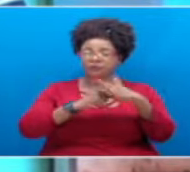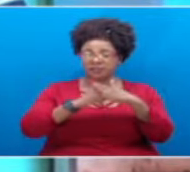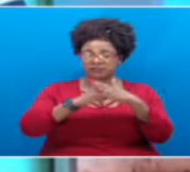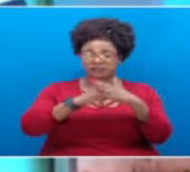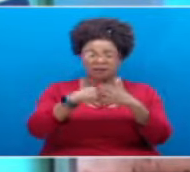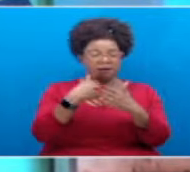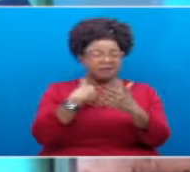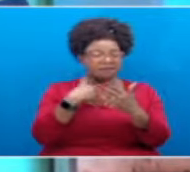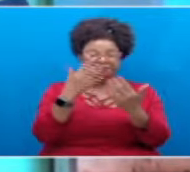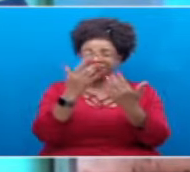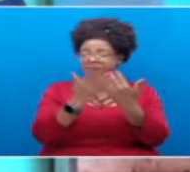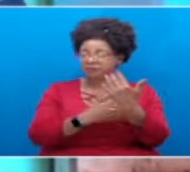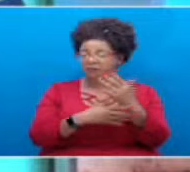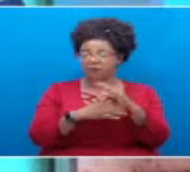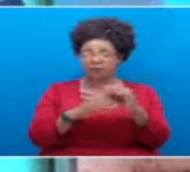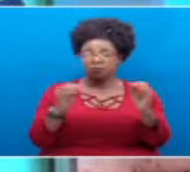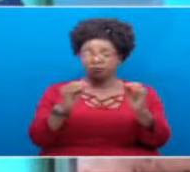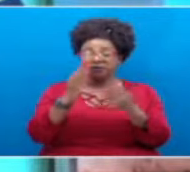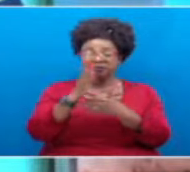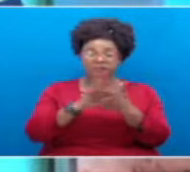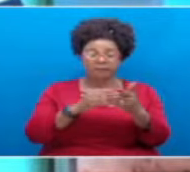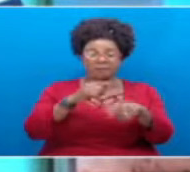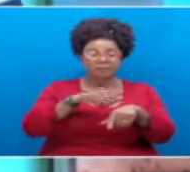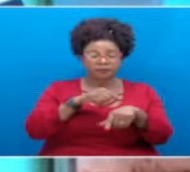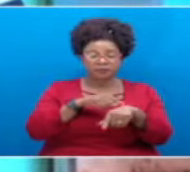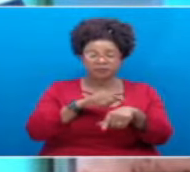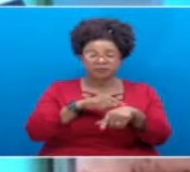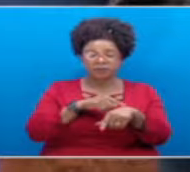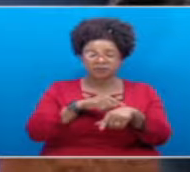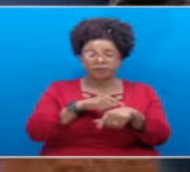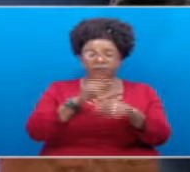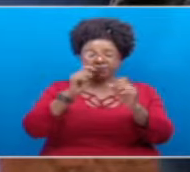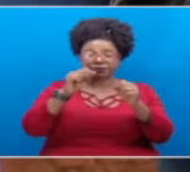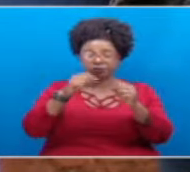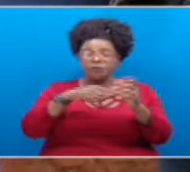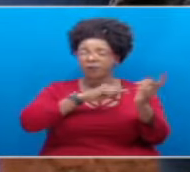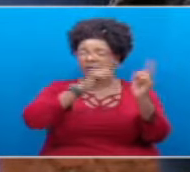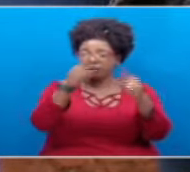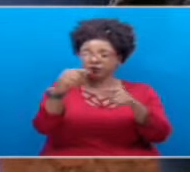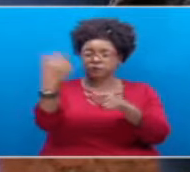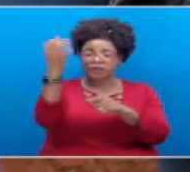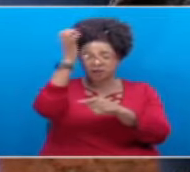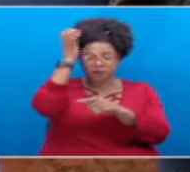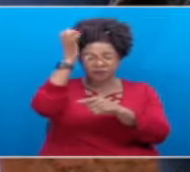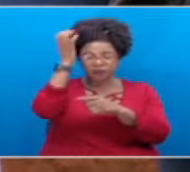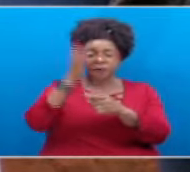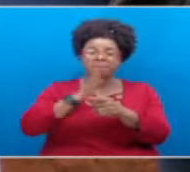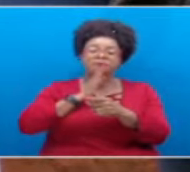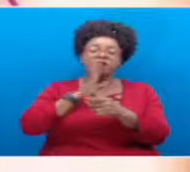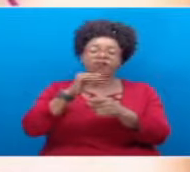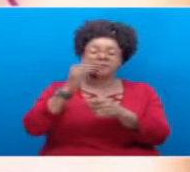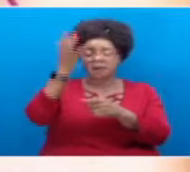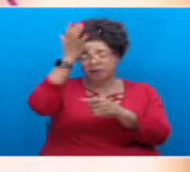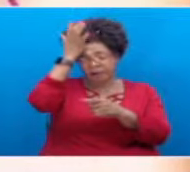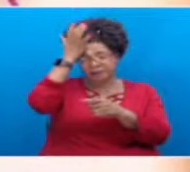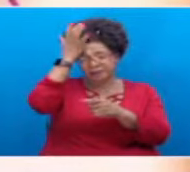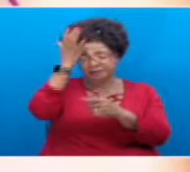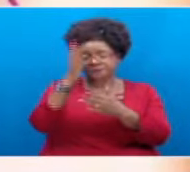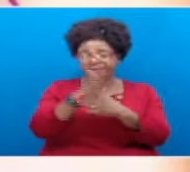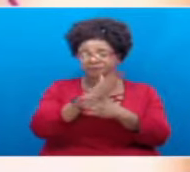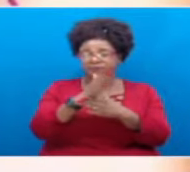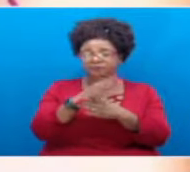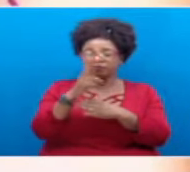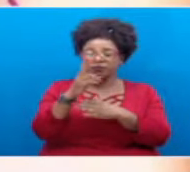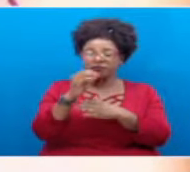blood. So at some point, we'll go as far as Eldoret or even borrow from Kakamega. Between 2019